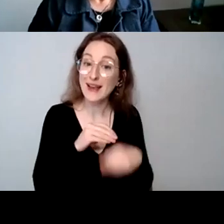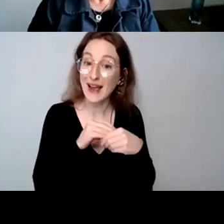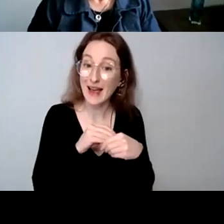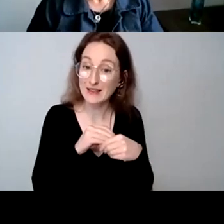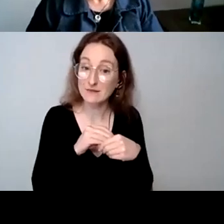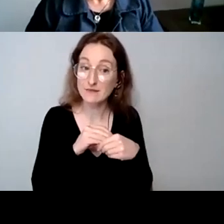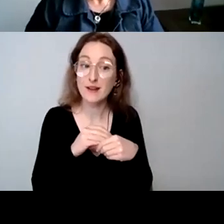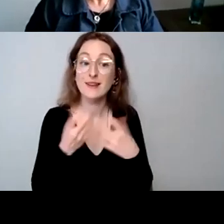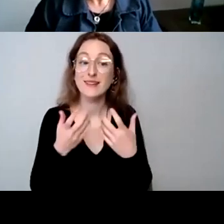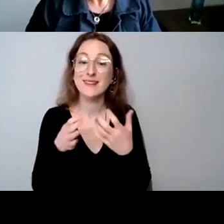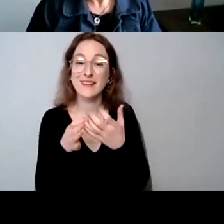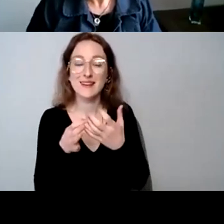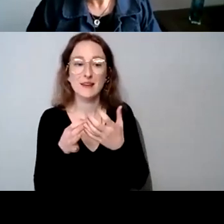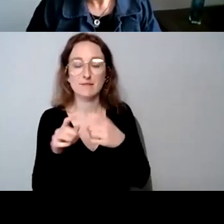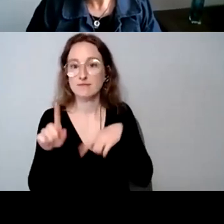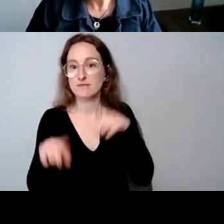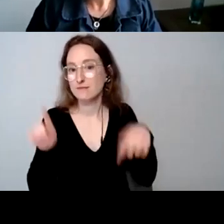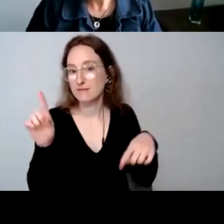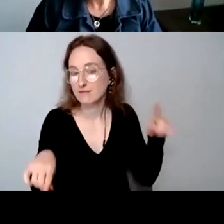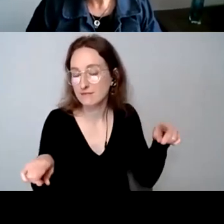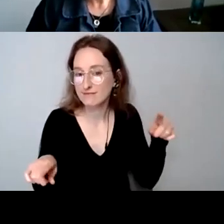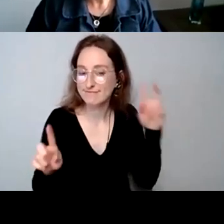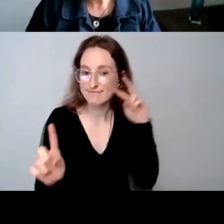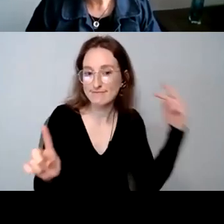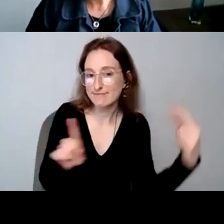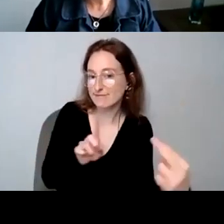of interpretations of inclusion